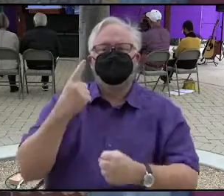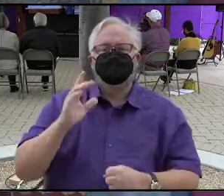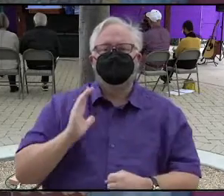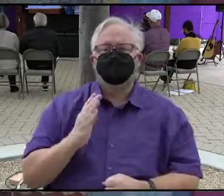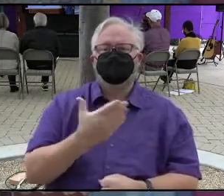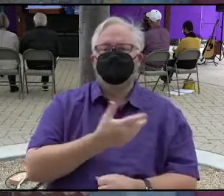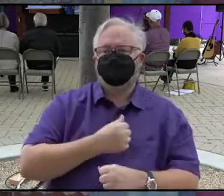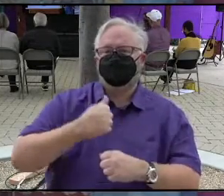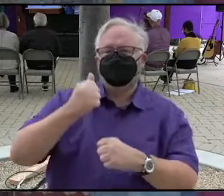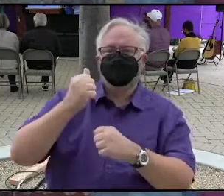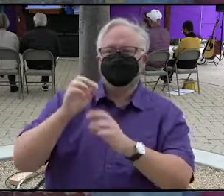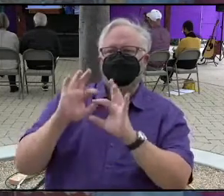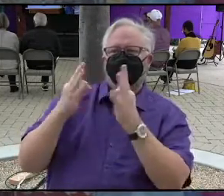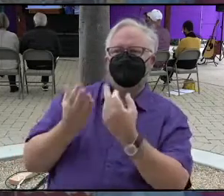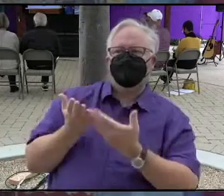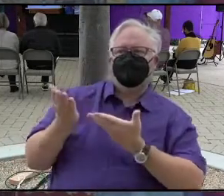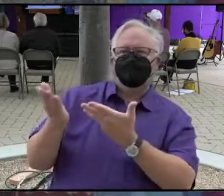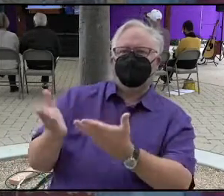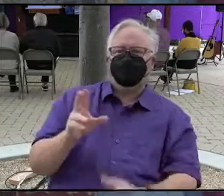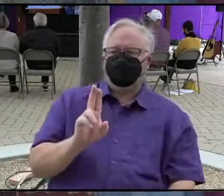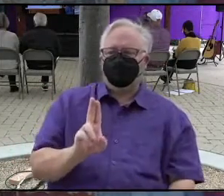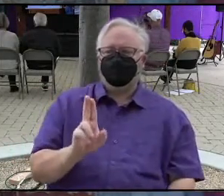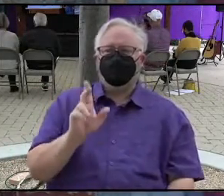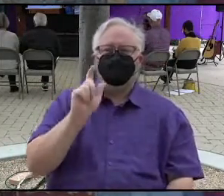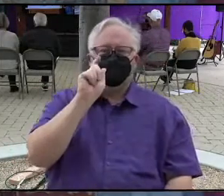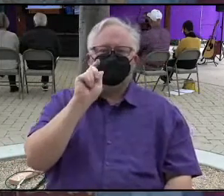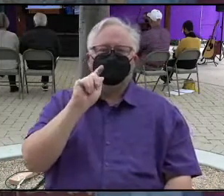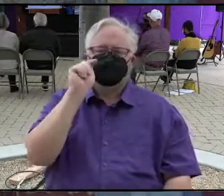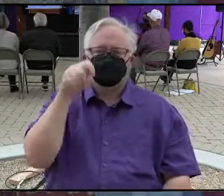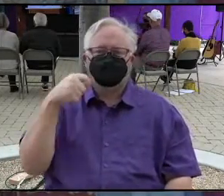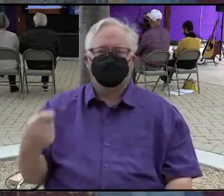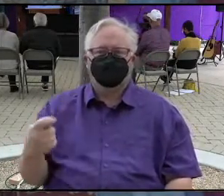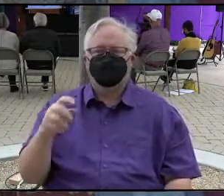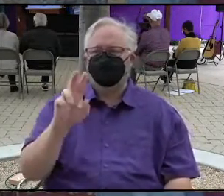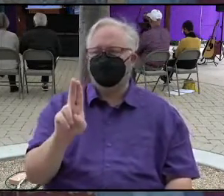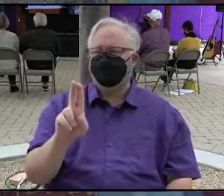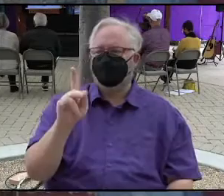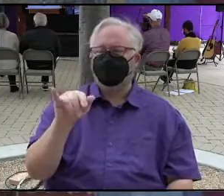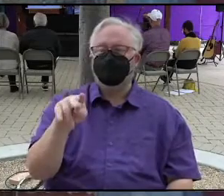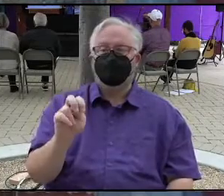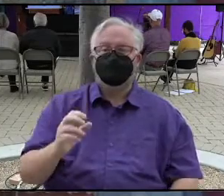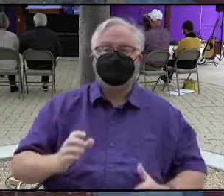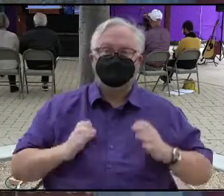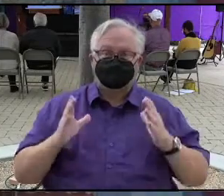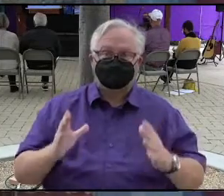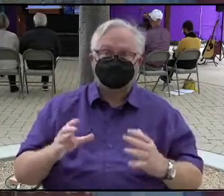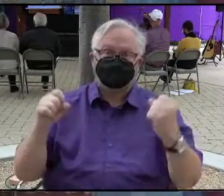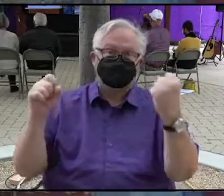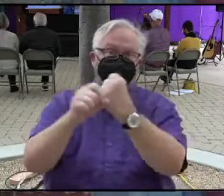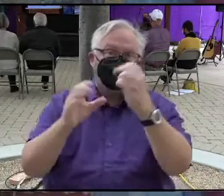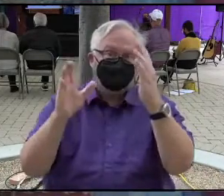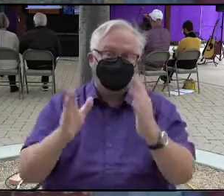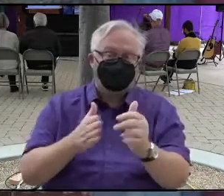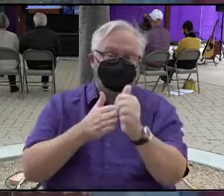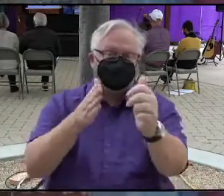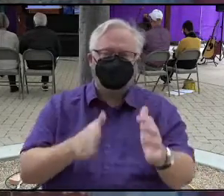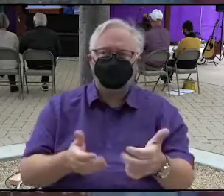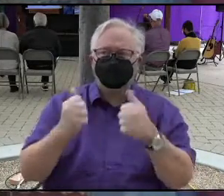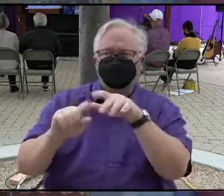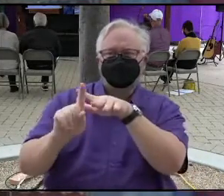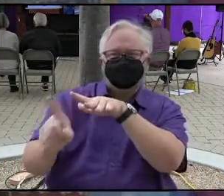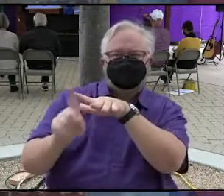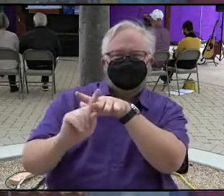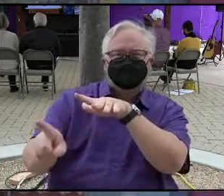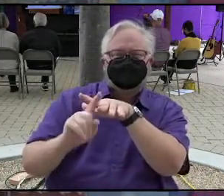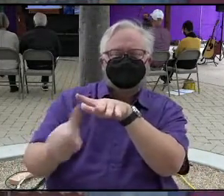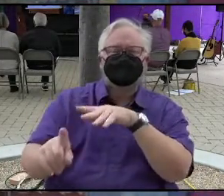siblings in Ukraine, the citizens and the fighters and the leaders and all those who have fled the violence